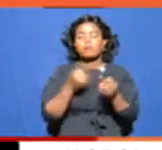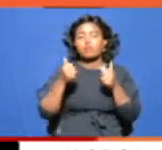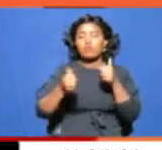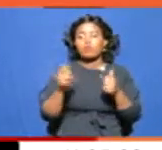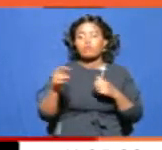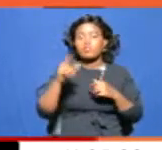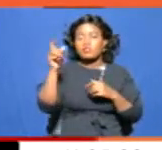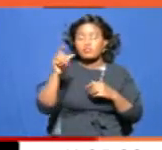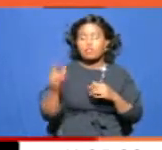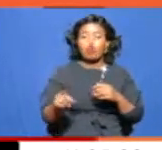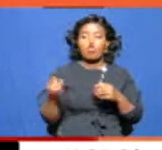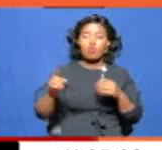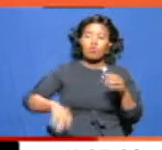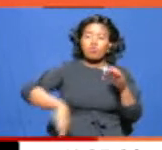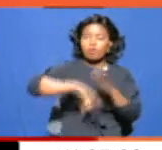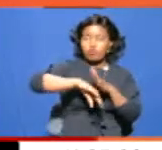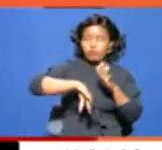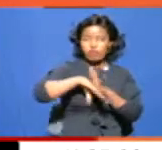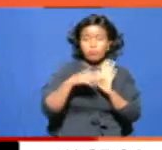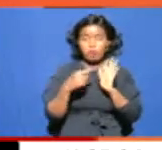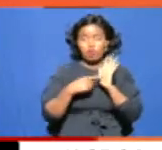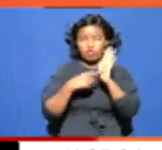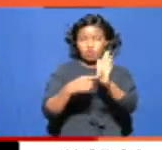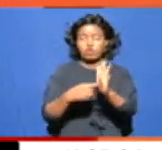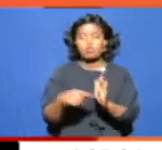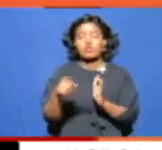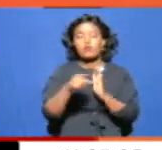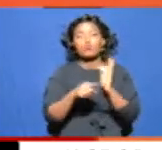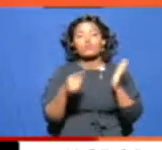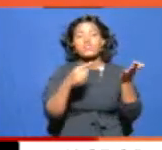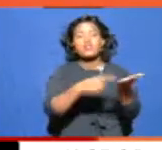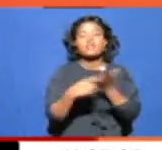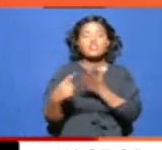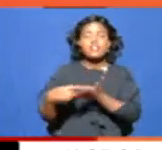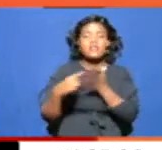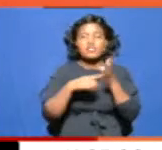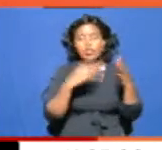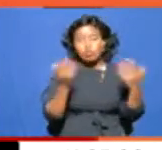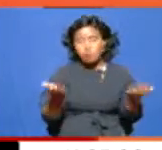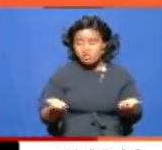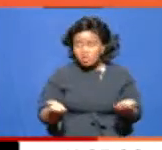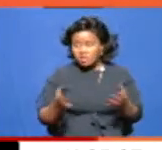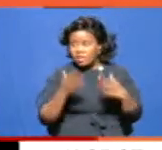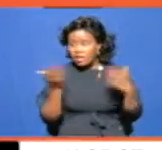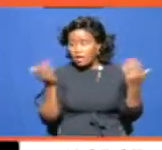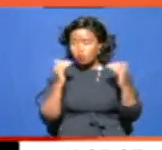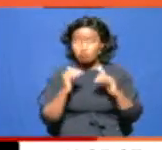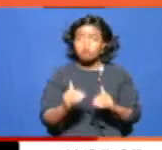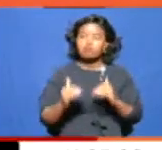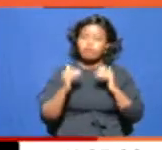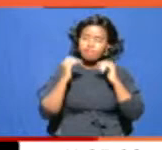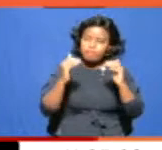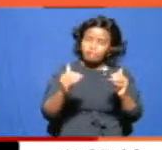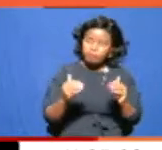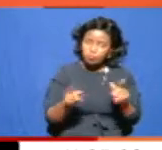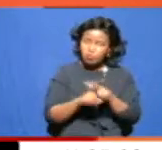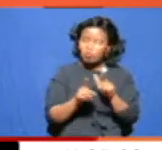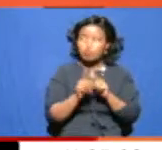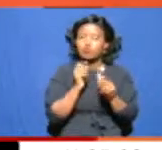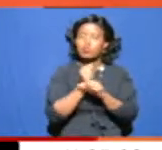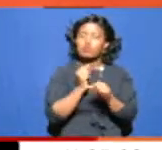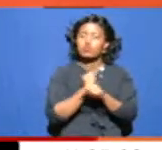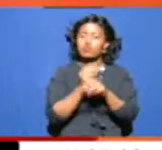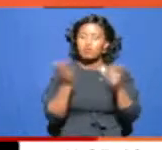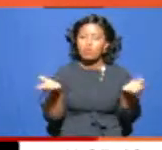show. Mm-hmm. We discussed this, the marketing aspect, what can we do to change this? And I think the biggest letdown for me